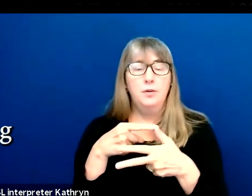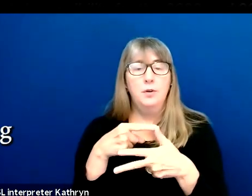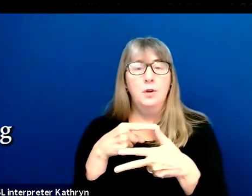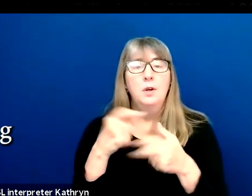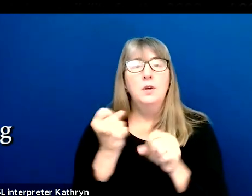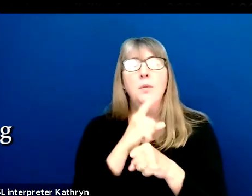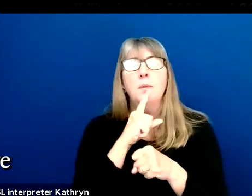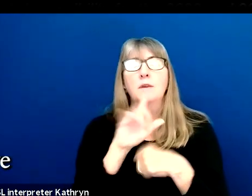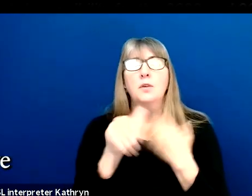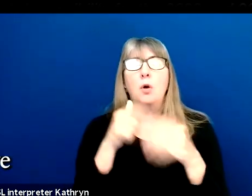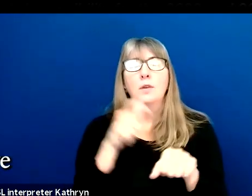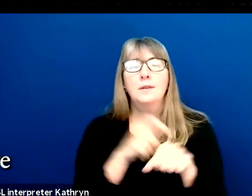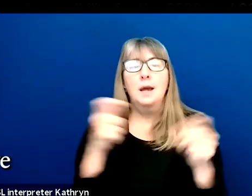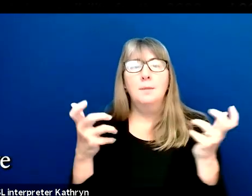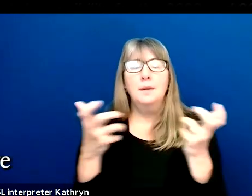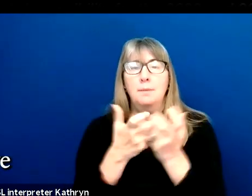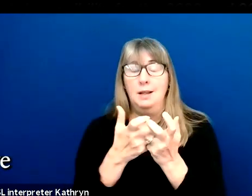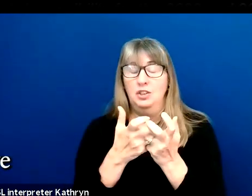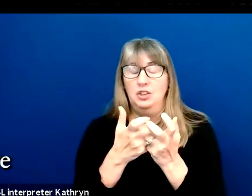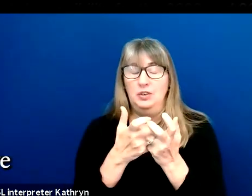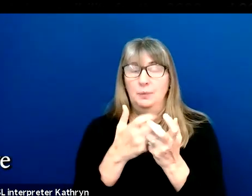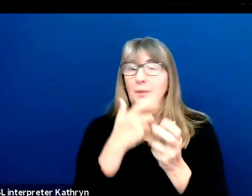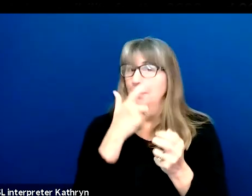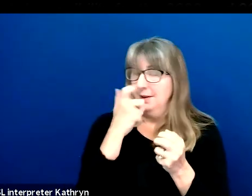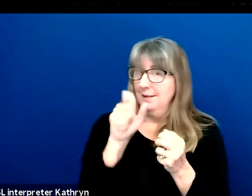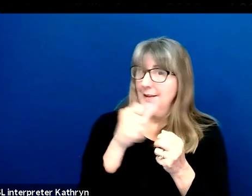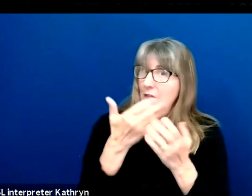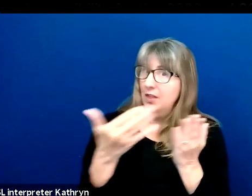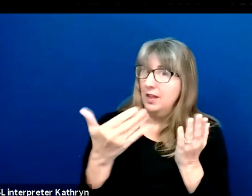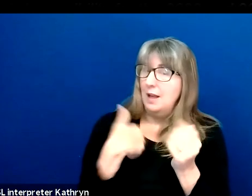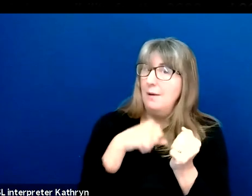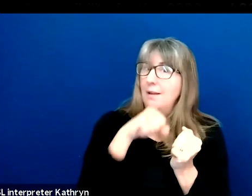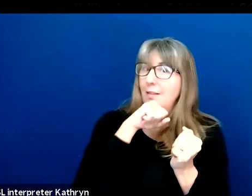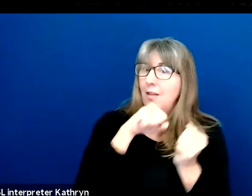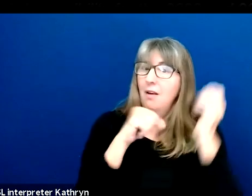the timing matched up. This is another thing that I would love if